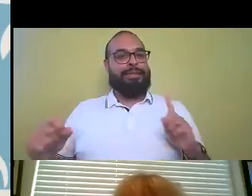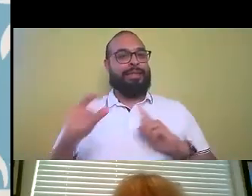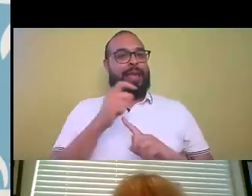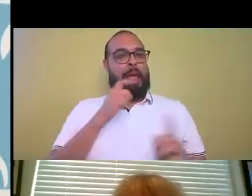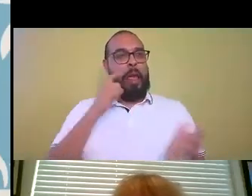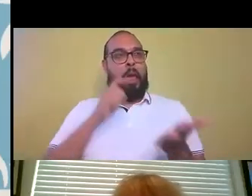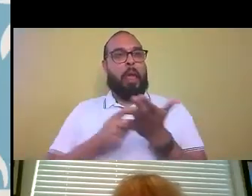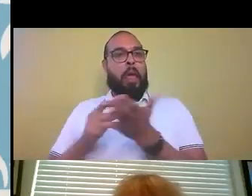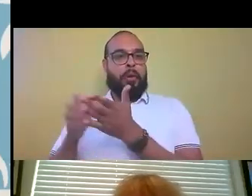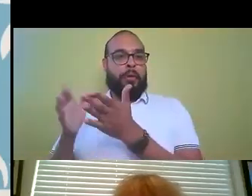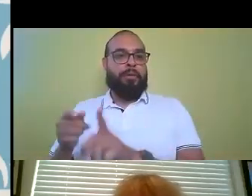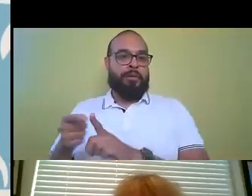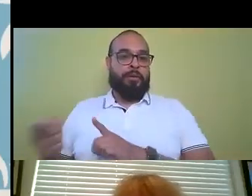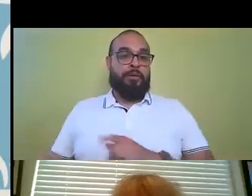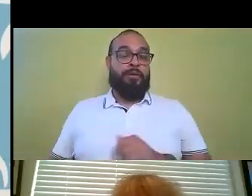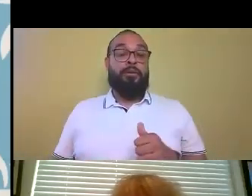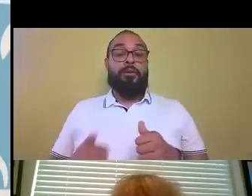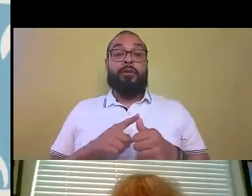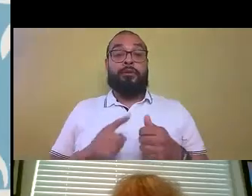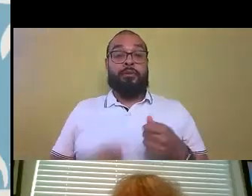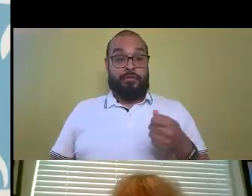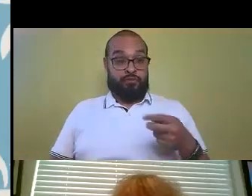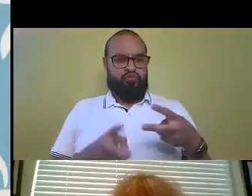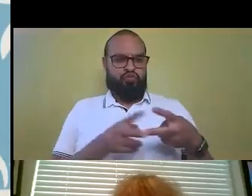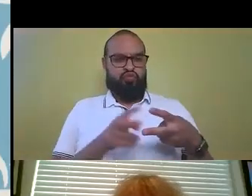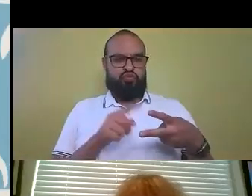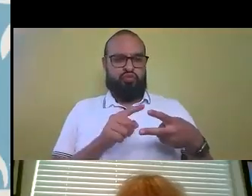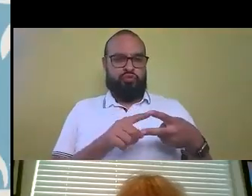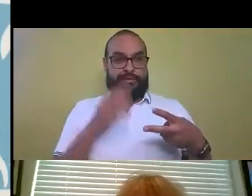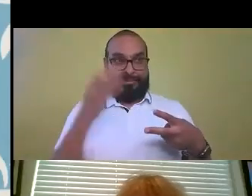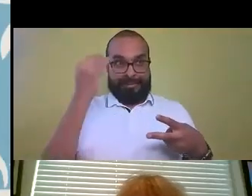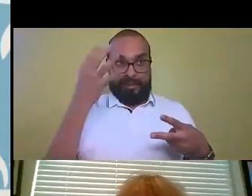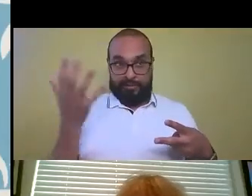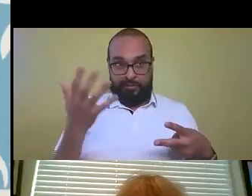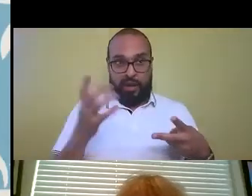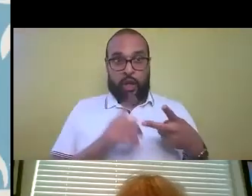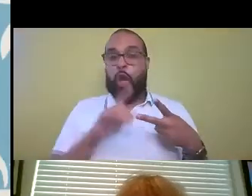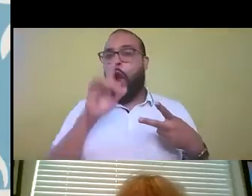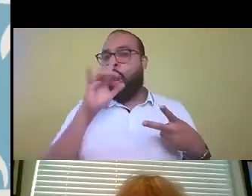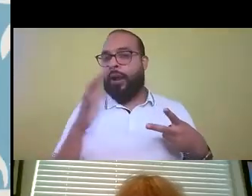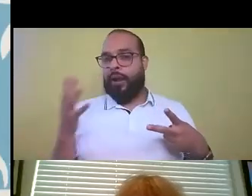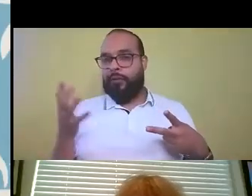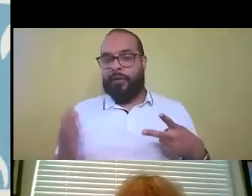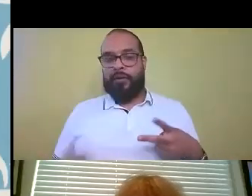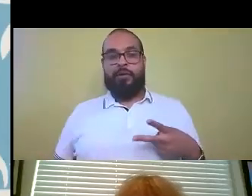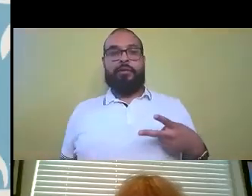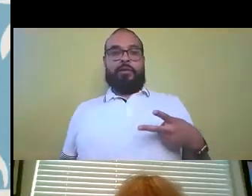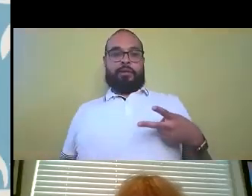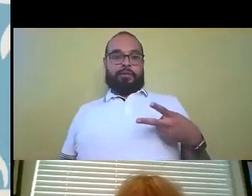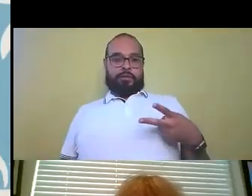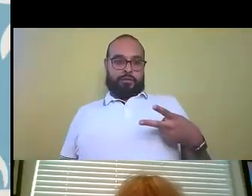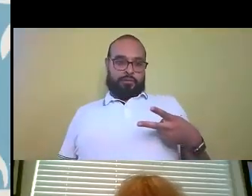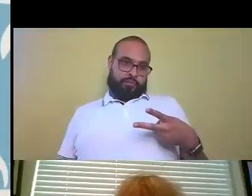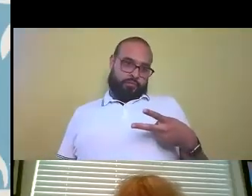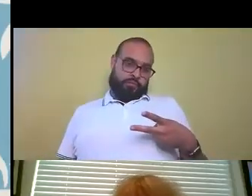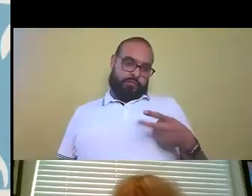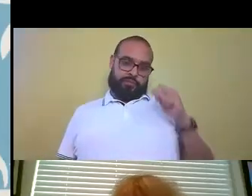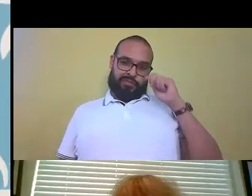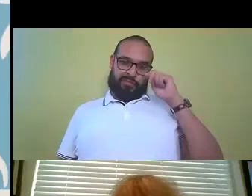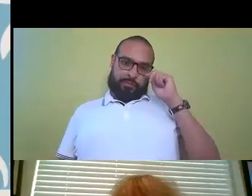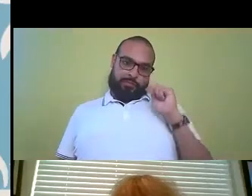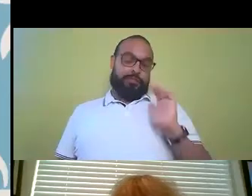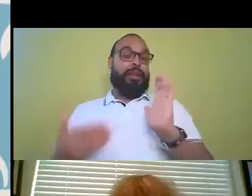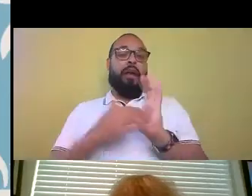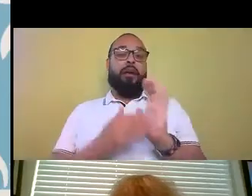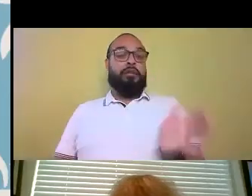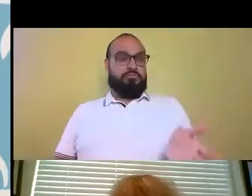is seeking, and you want to think about when the child is seeking it. Because ideally, again, we've agreed that you're not going to let your child get